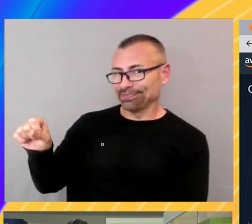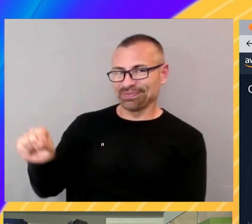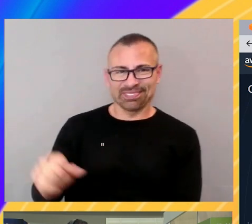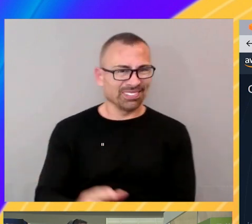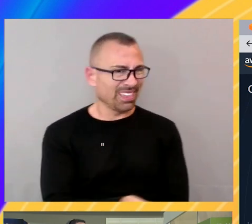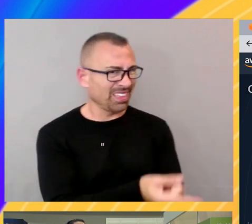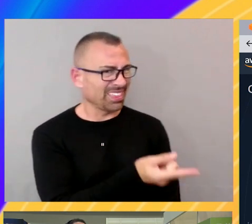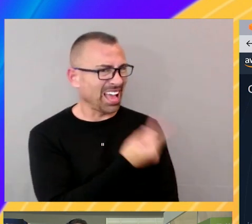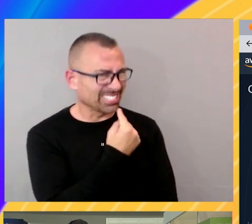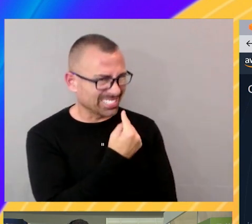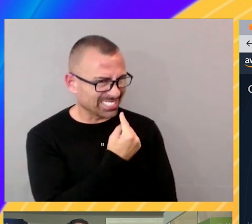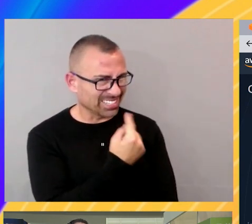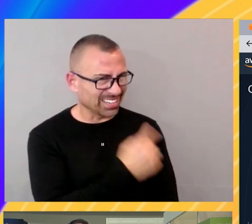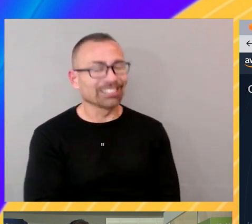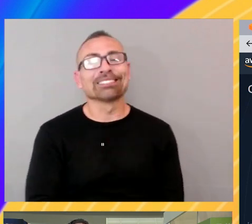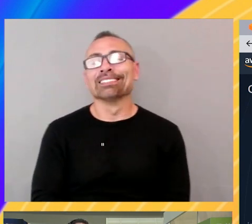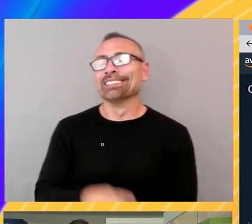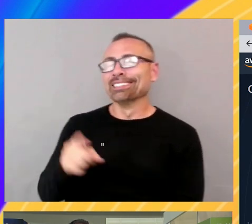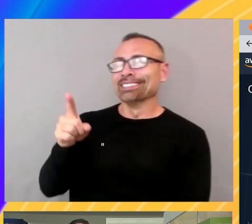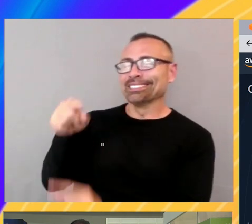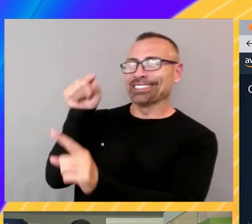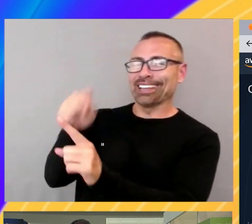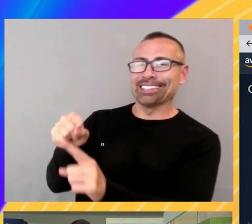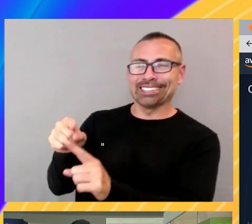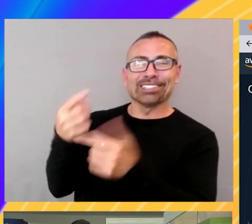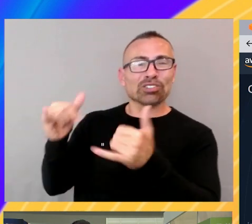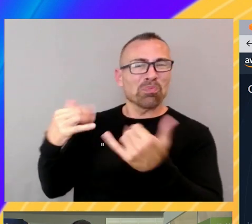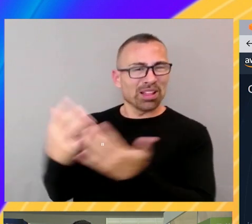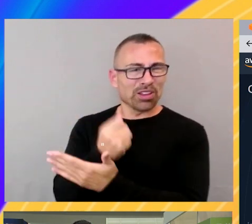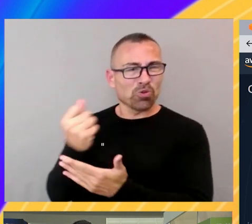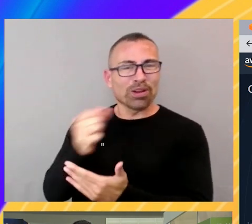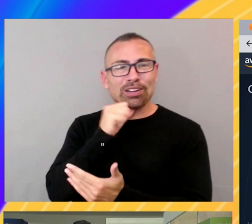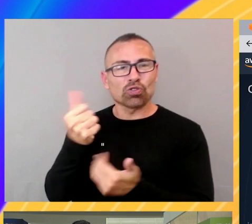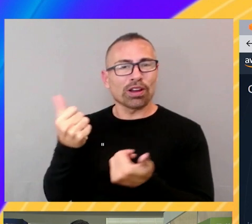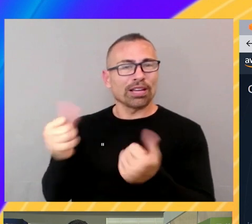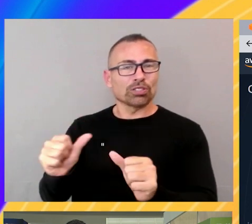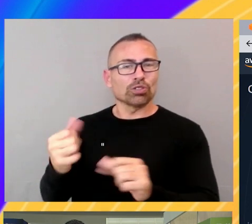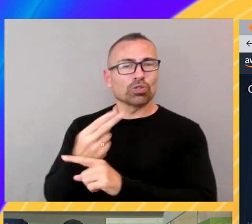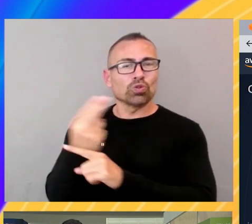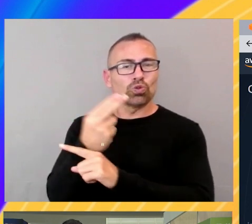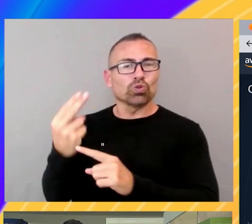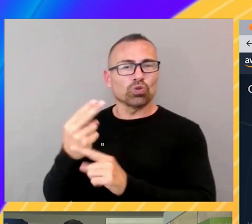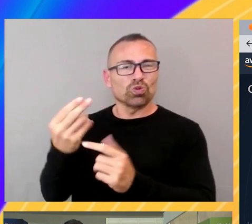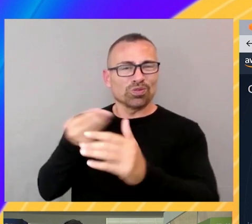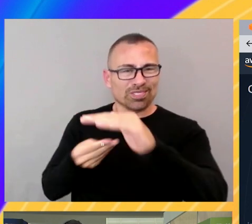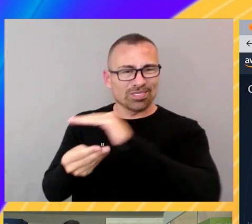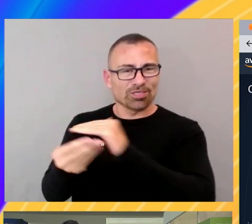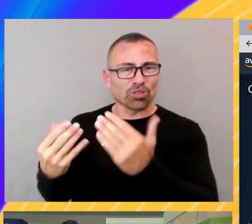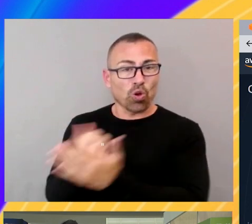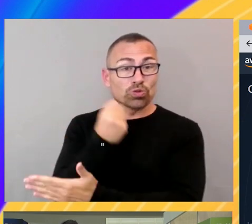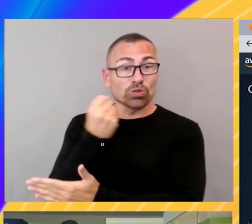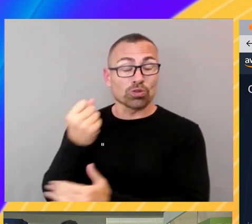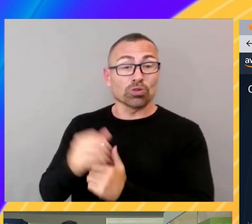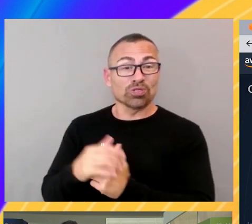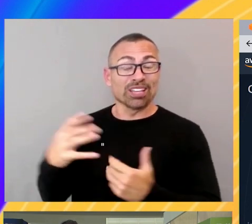use any of those clues, and then you can gain the maximum amount of points. Got it. So if I went into I